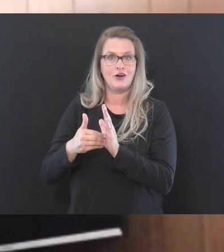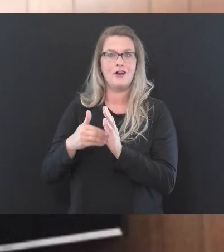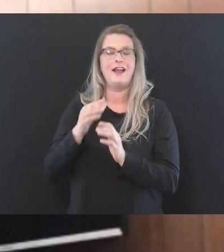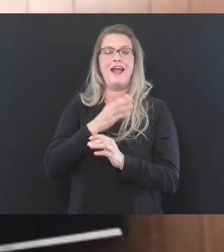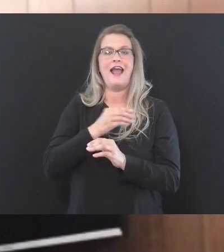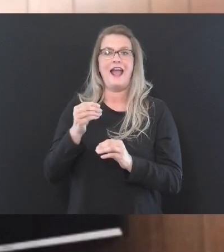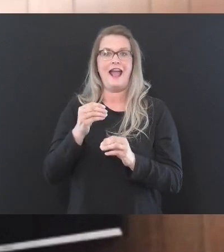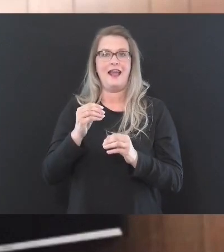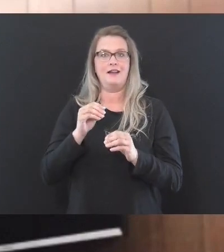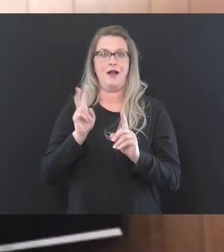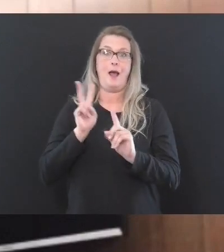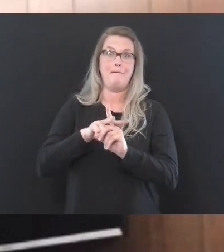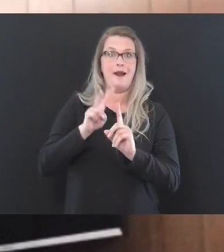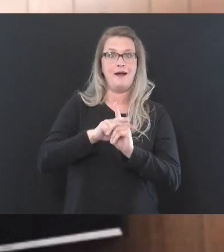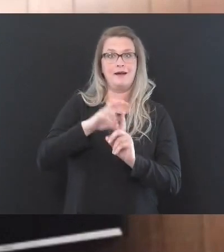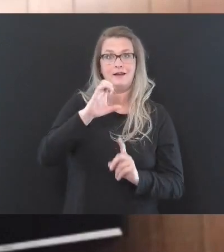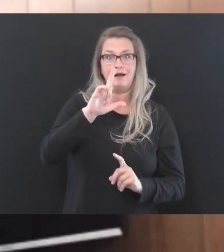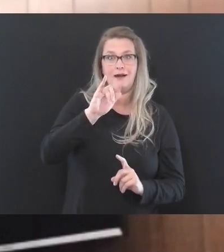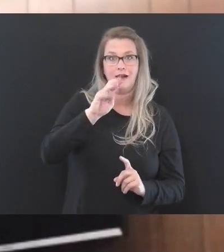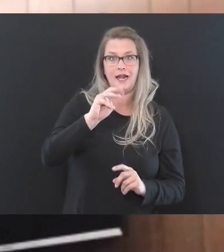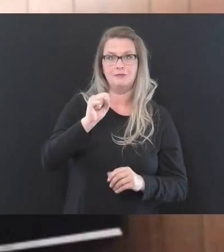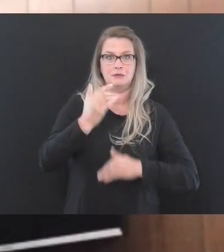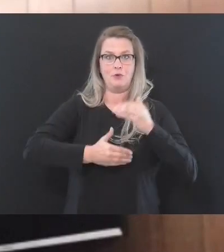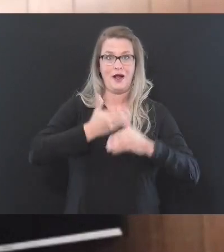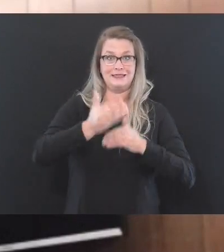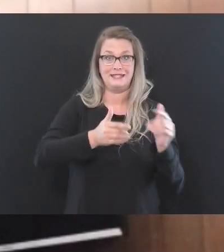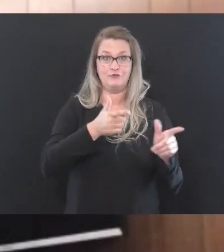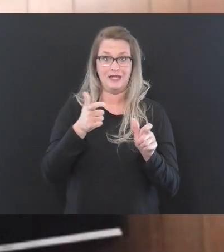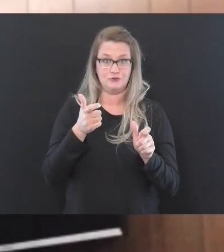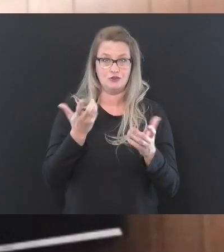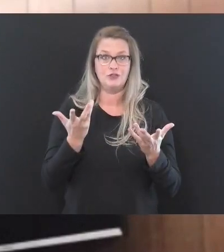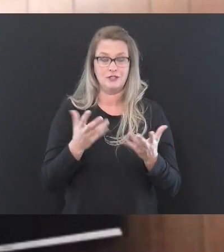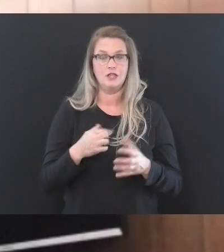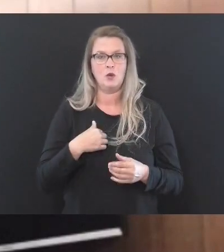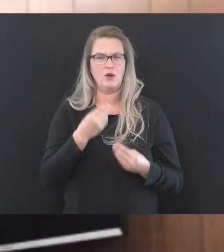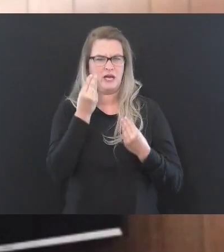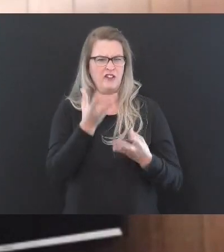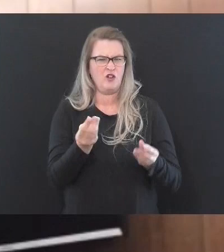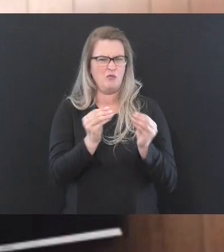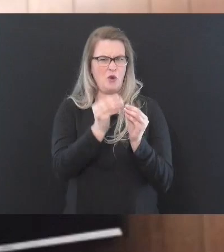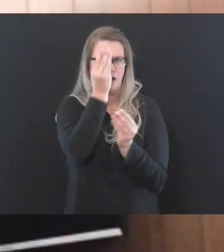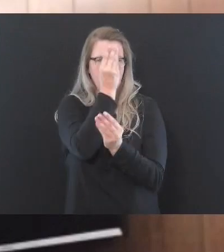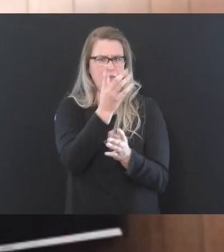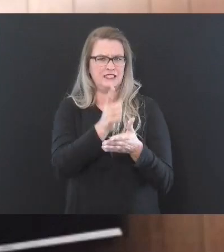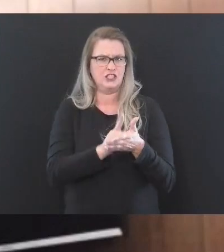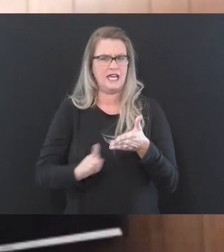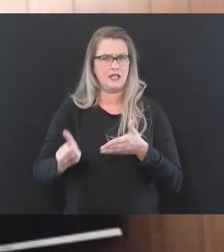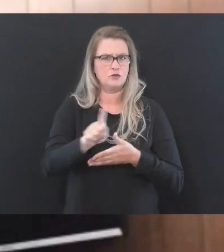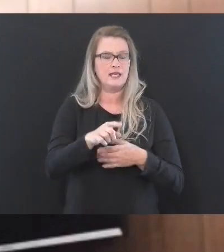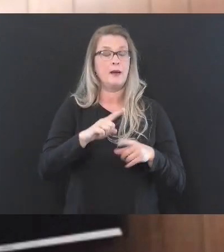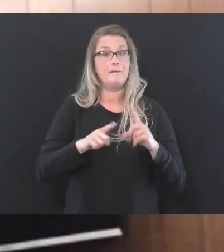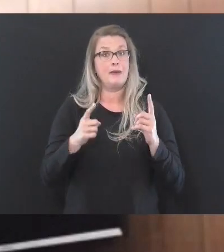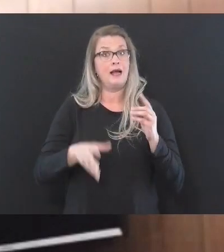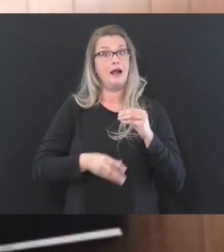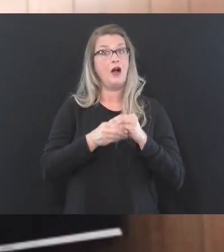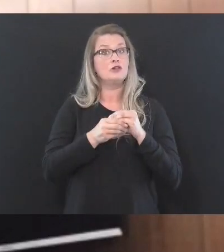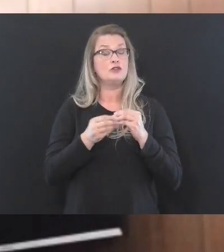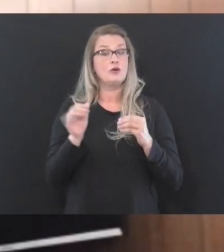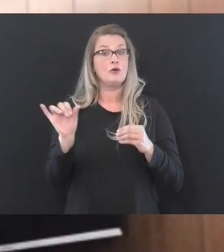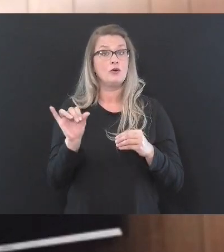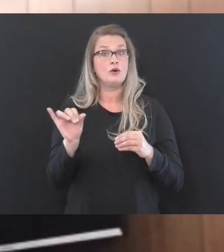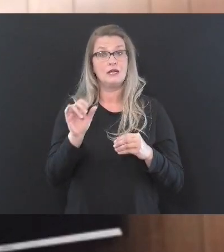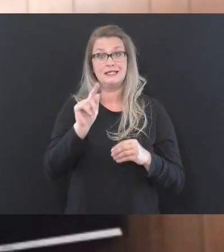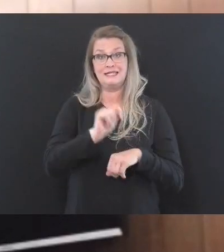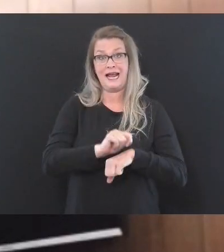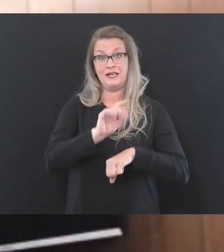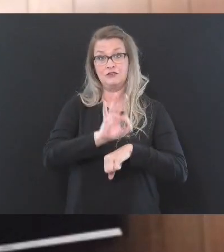claims processing. We'll provide you more update on that next week. In addition, our task force that's doing training